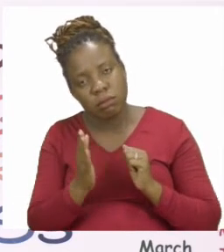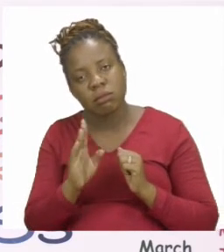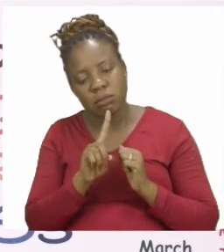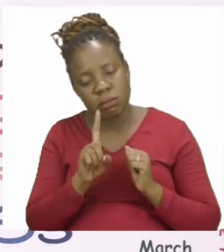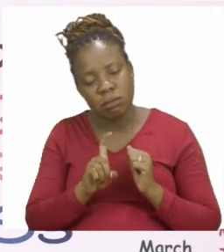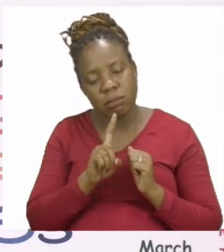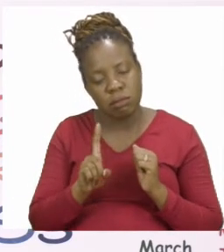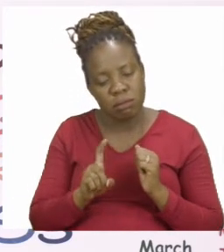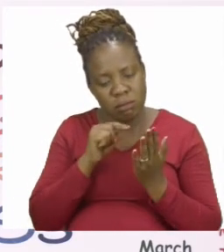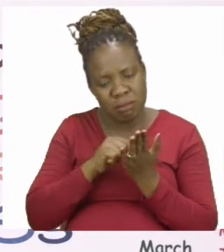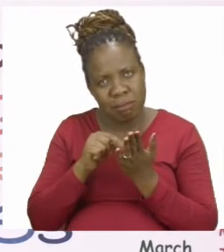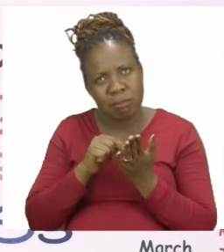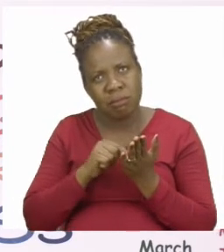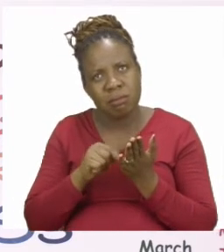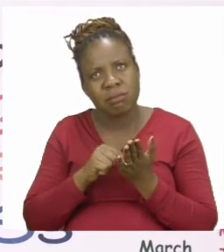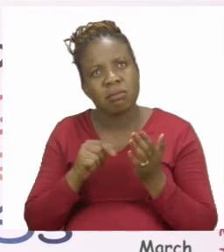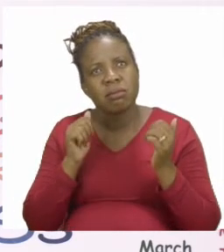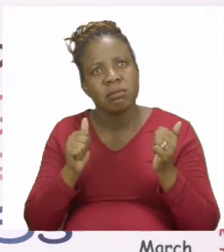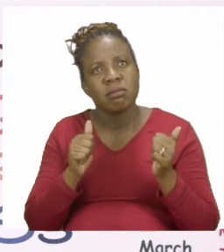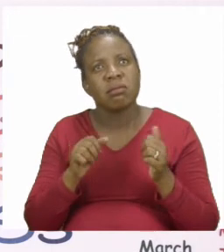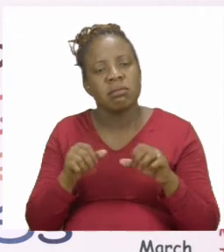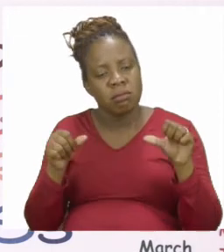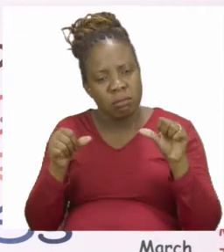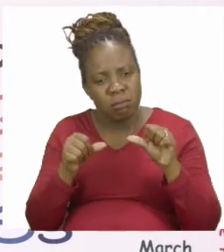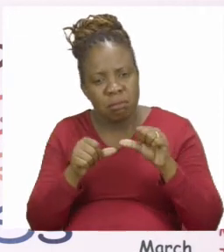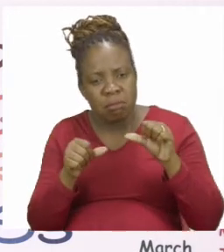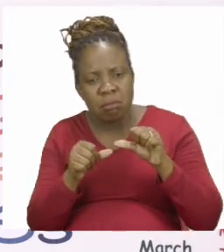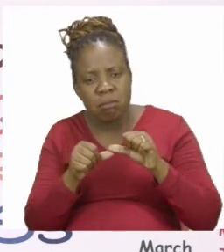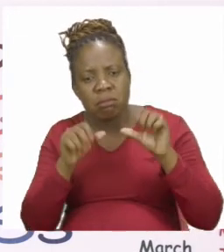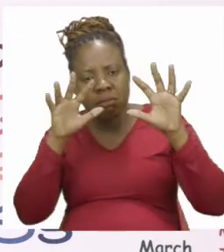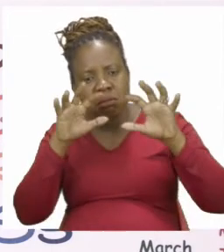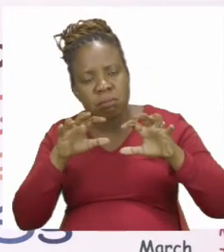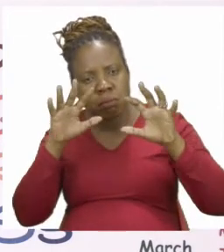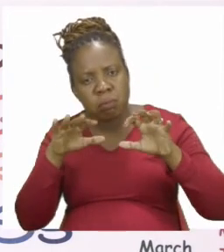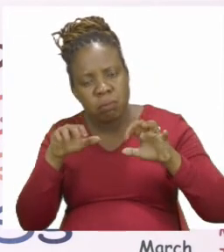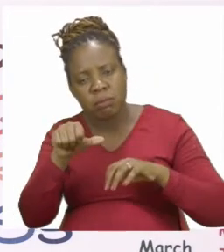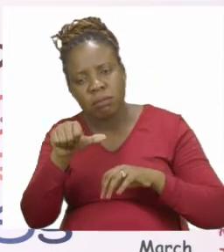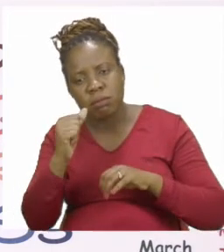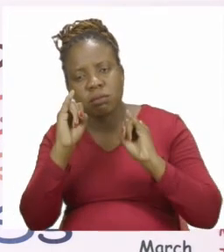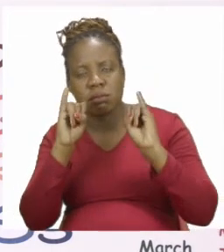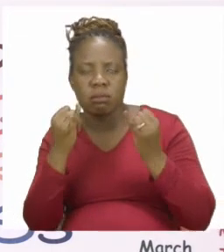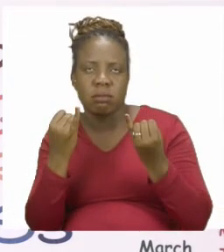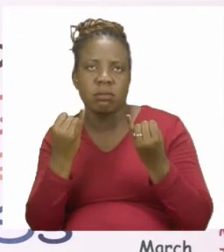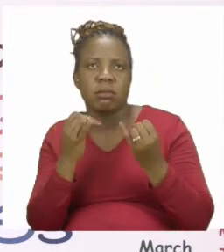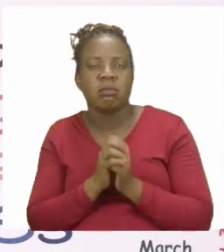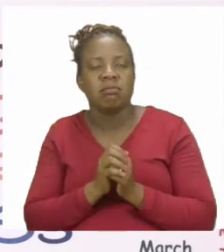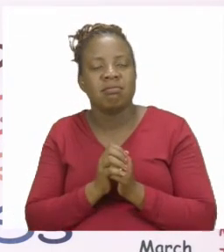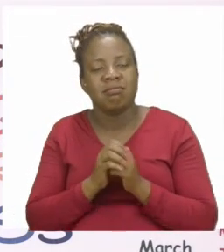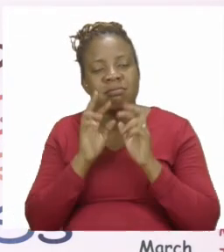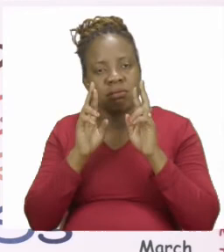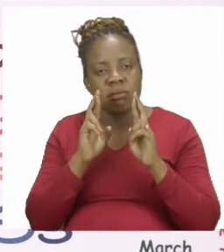your calculations and measure all the rainfall for all the towns. I hope you will have fun with